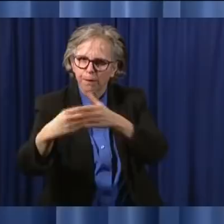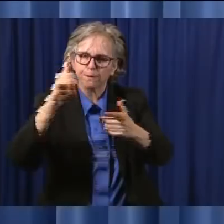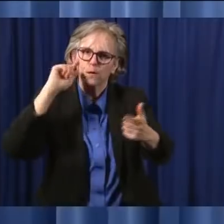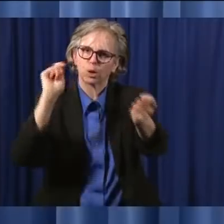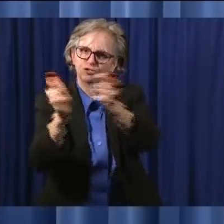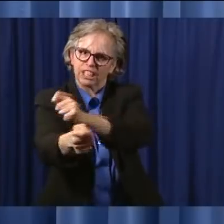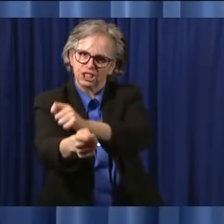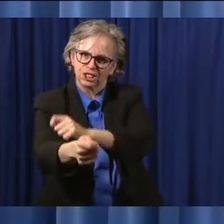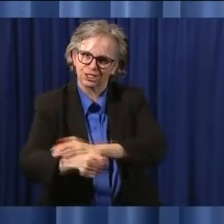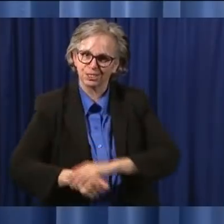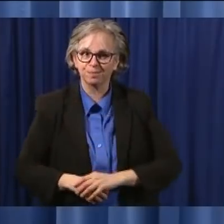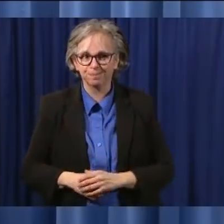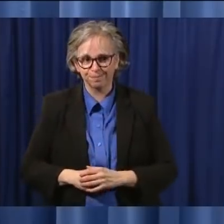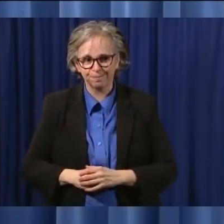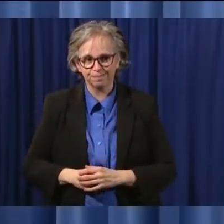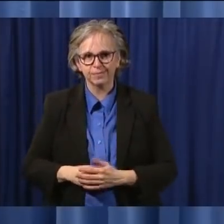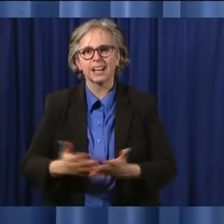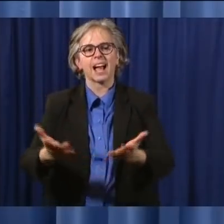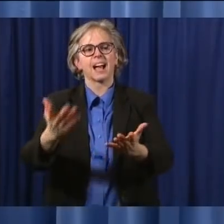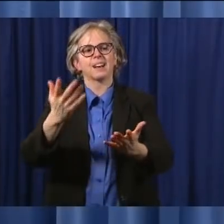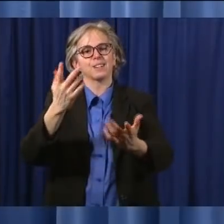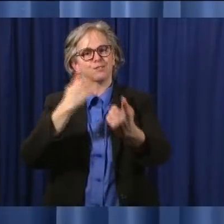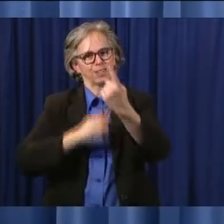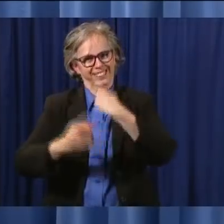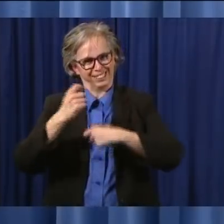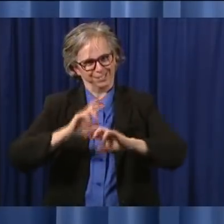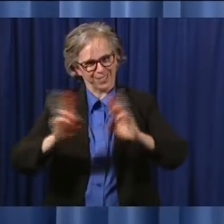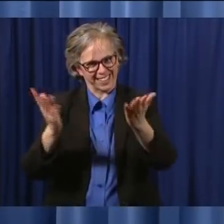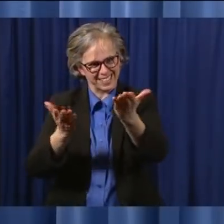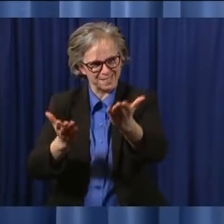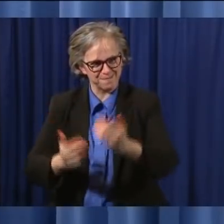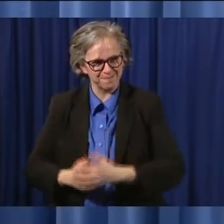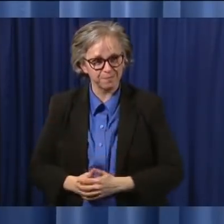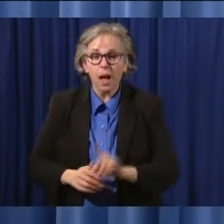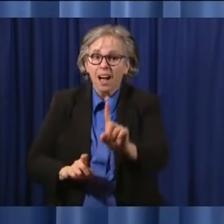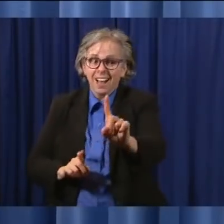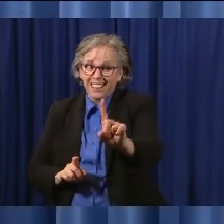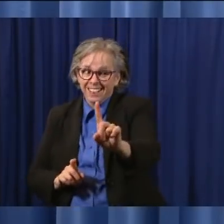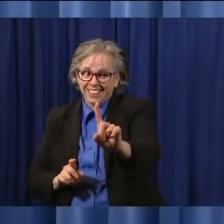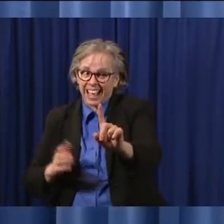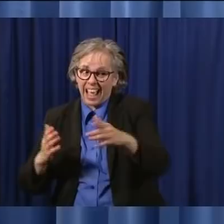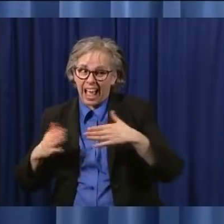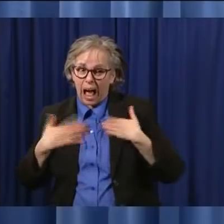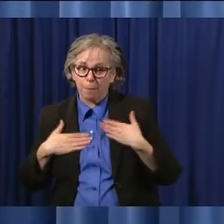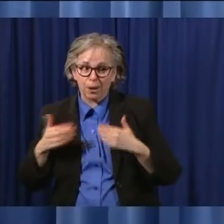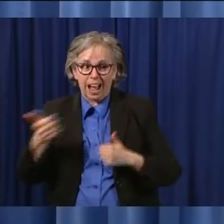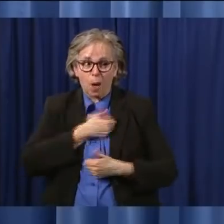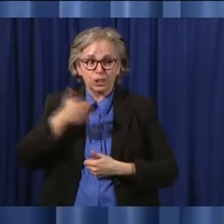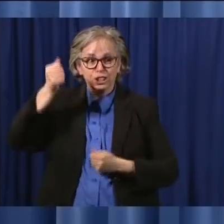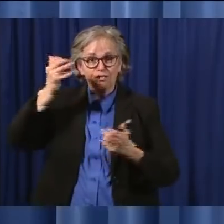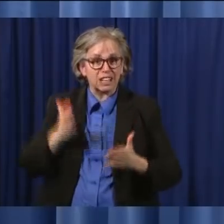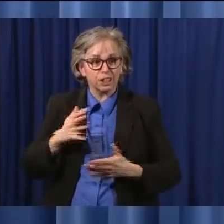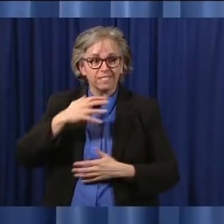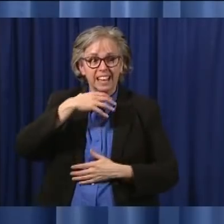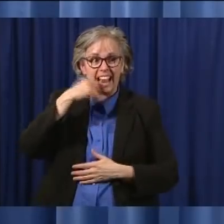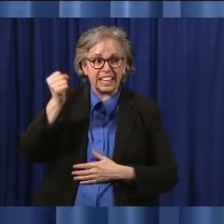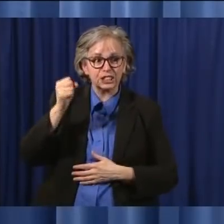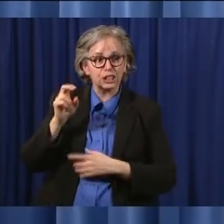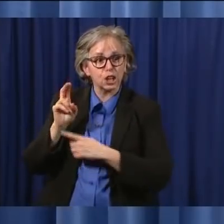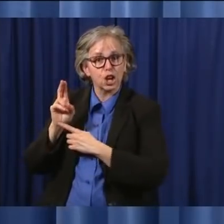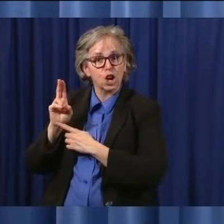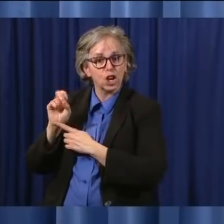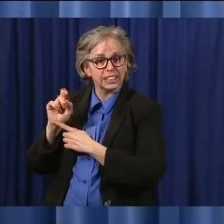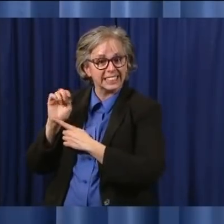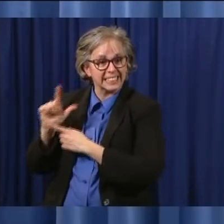I would like to now open up for questions. I'm pleased to have our Director of Aging, Ursel McElroy, as